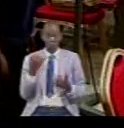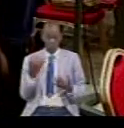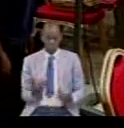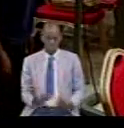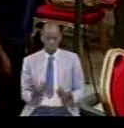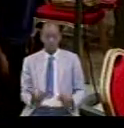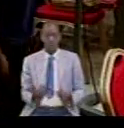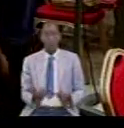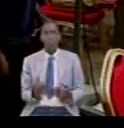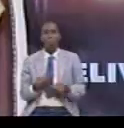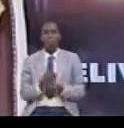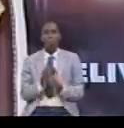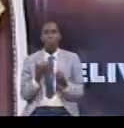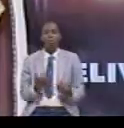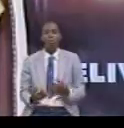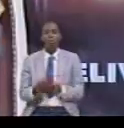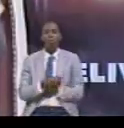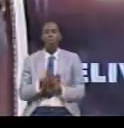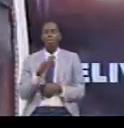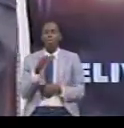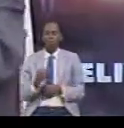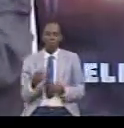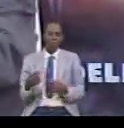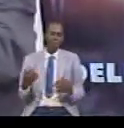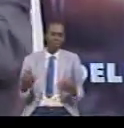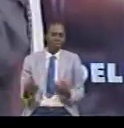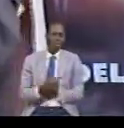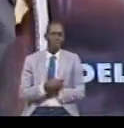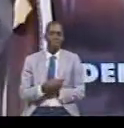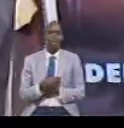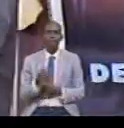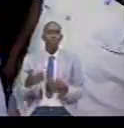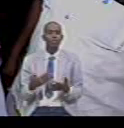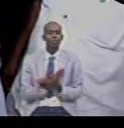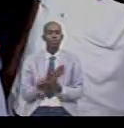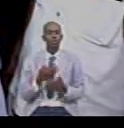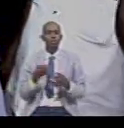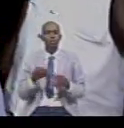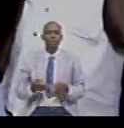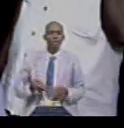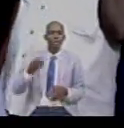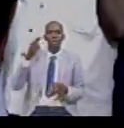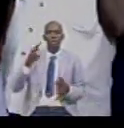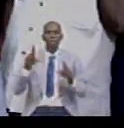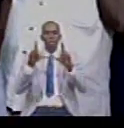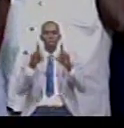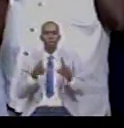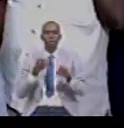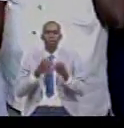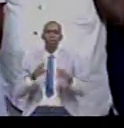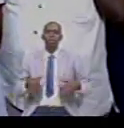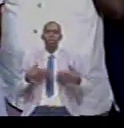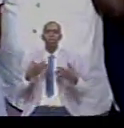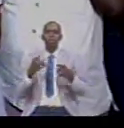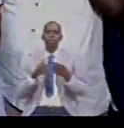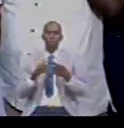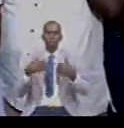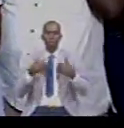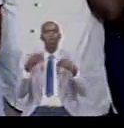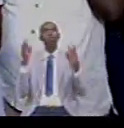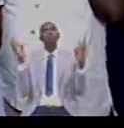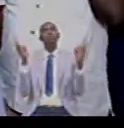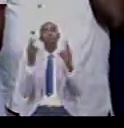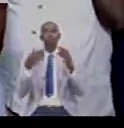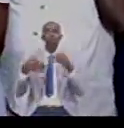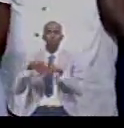the day of a new level, a higher level of victory in your life. Victory over sin. Victory